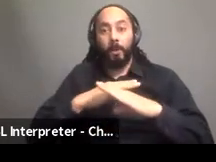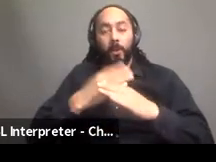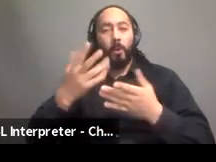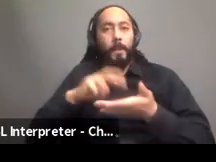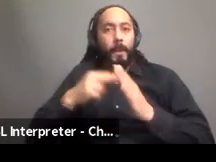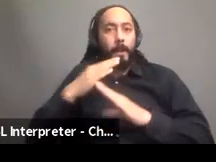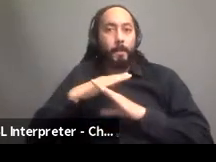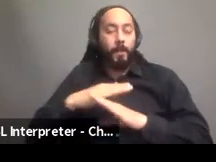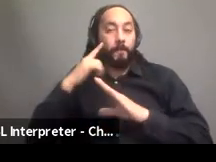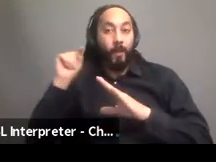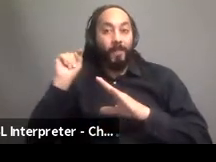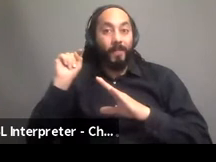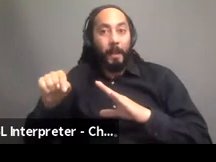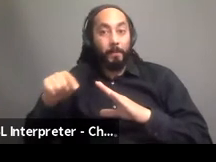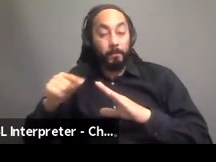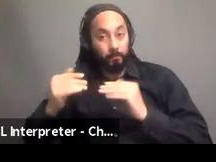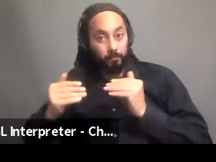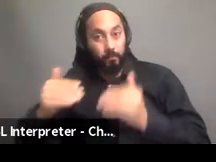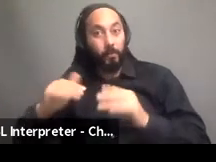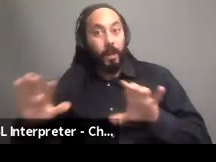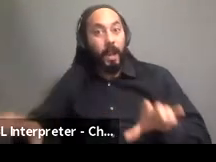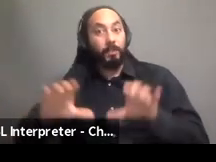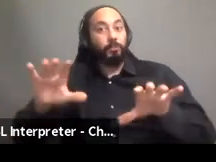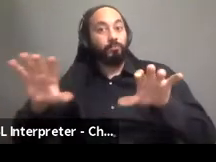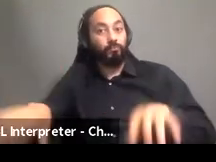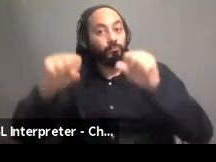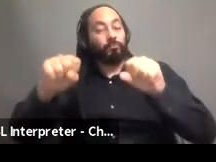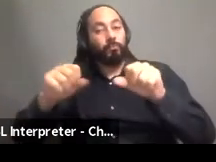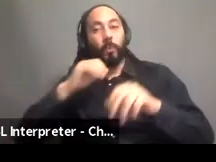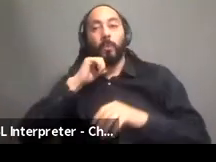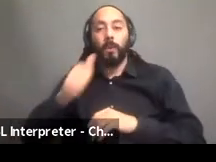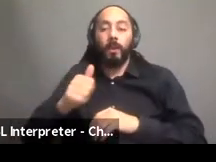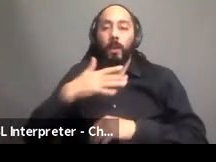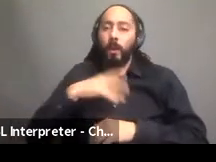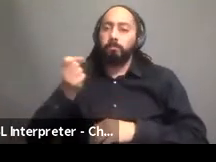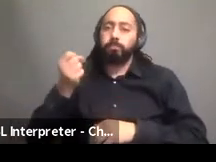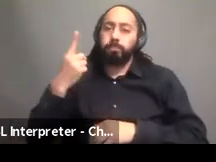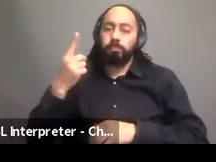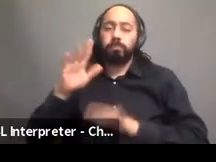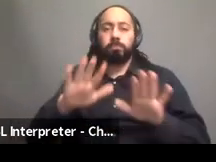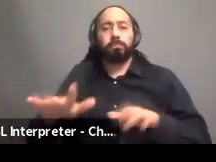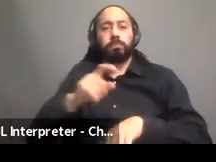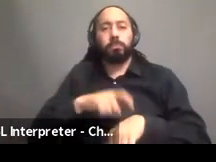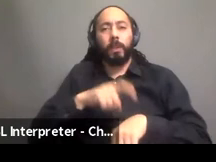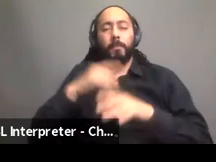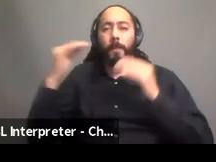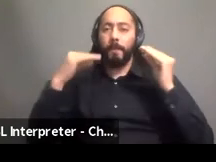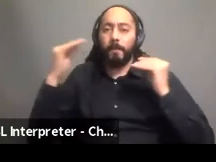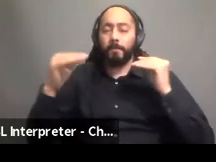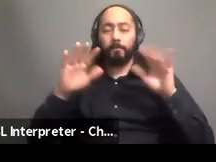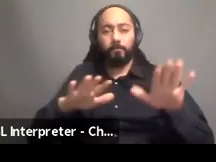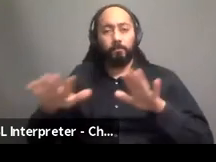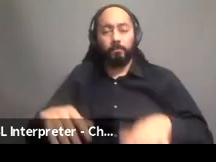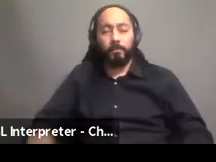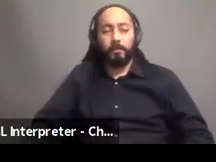whether or not they take action. So I completely understand. Take your time to give it a bit of thought.